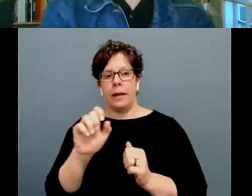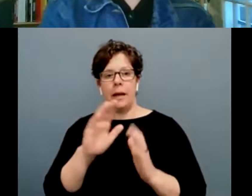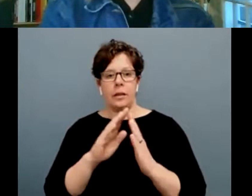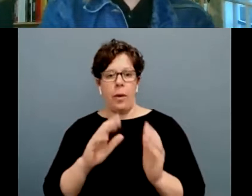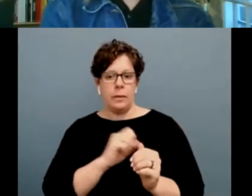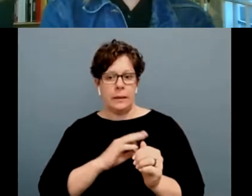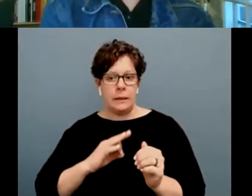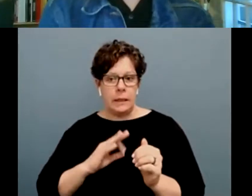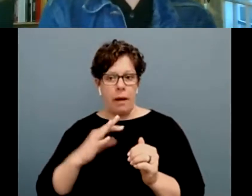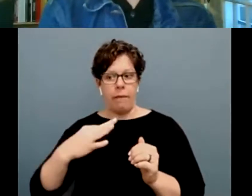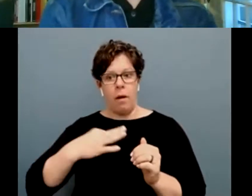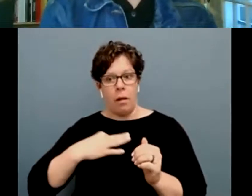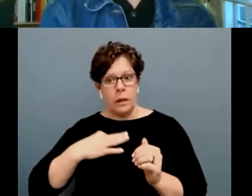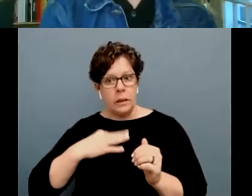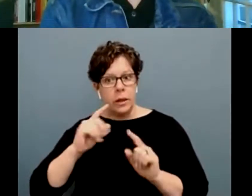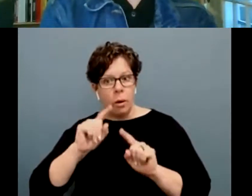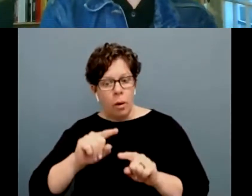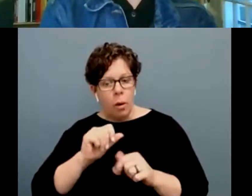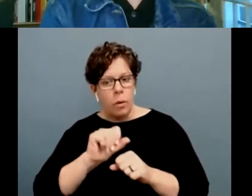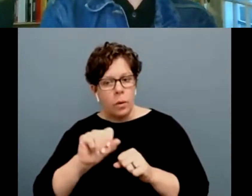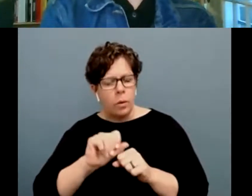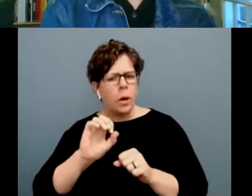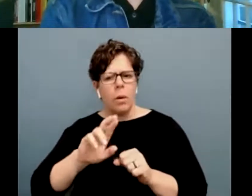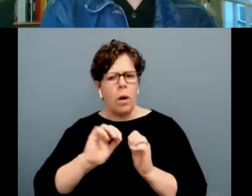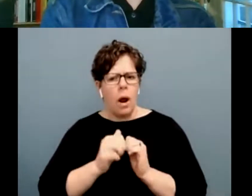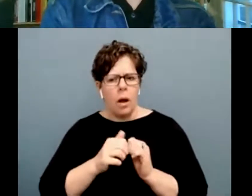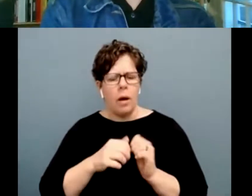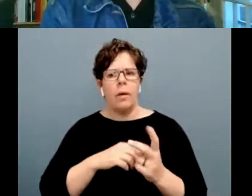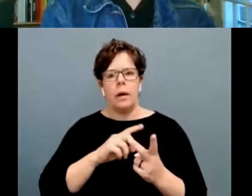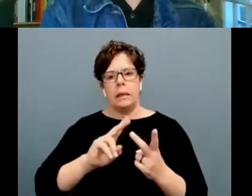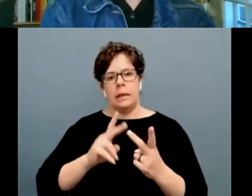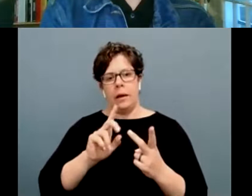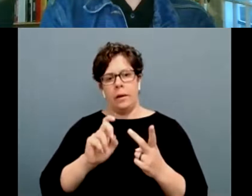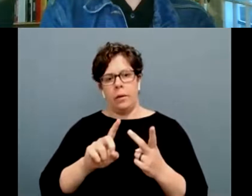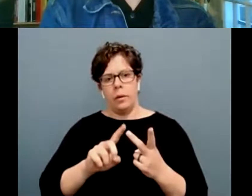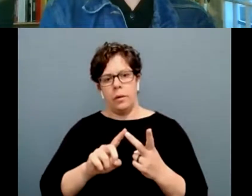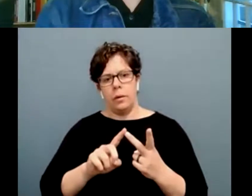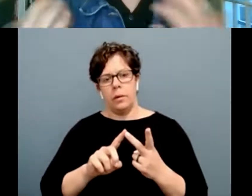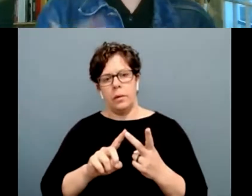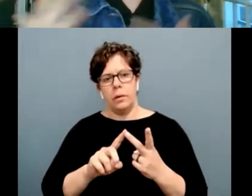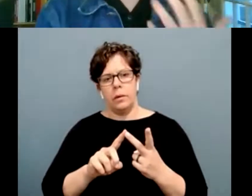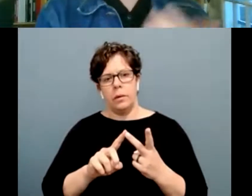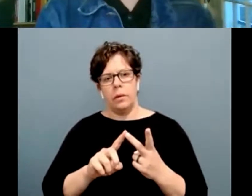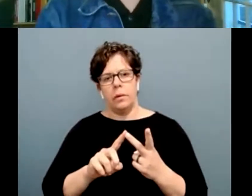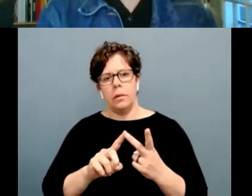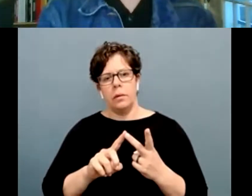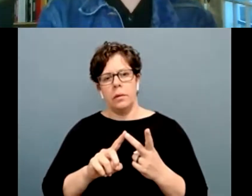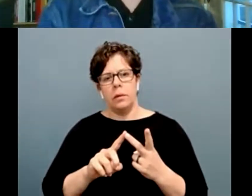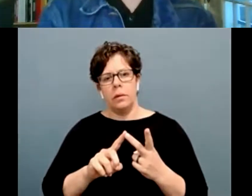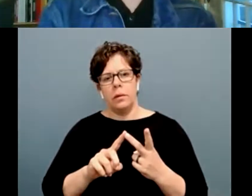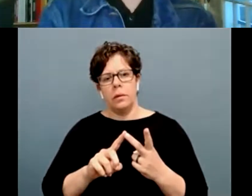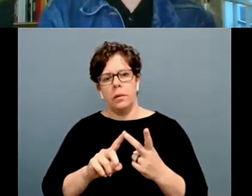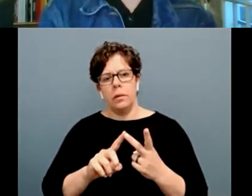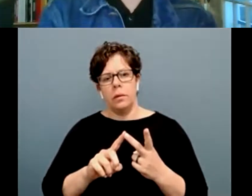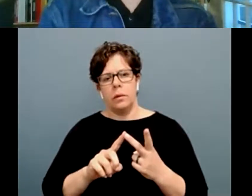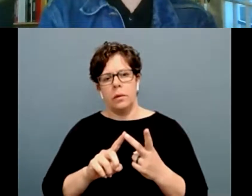on volunteers? And then second question, what are you looking for when you